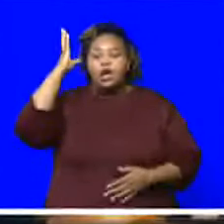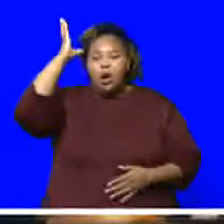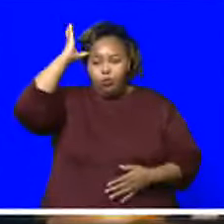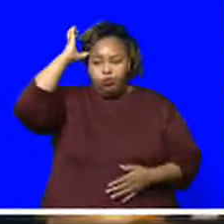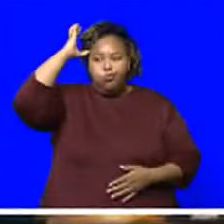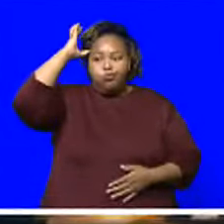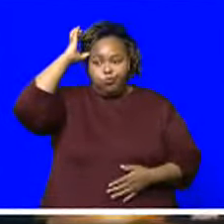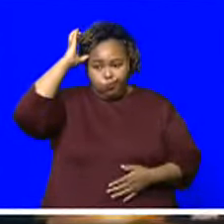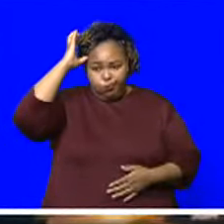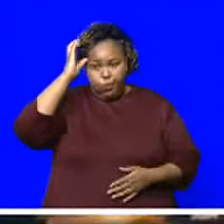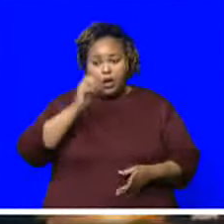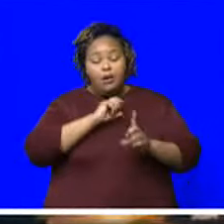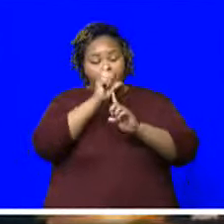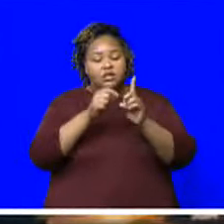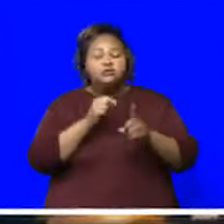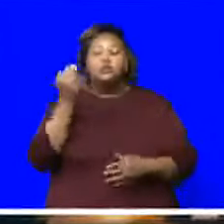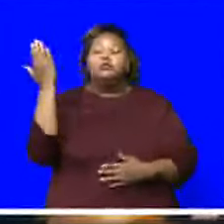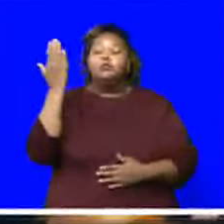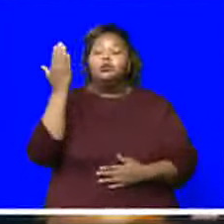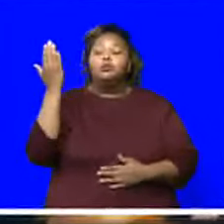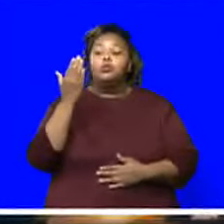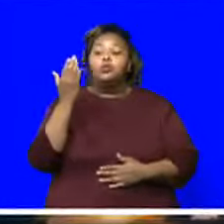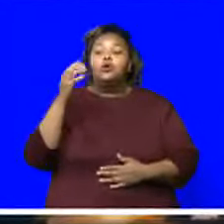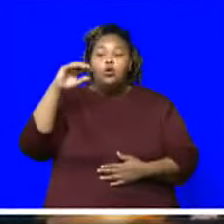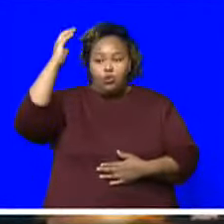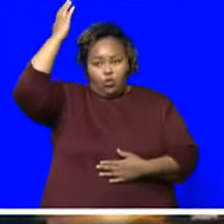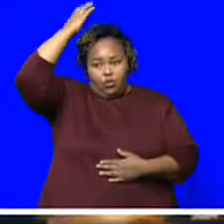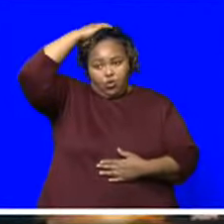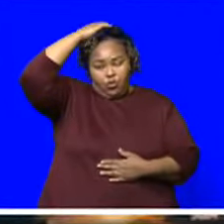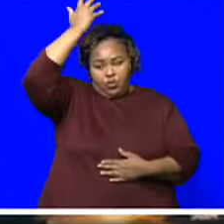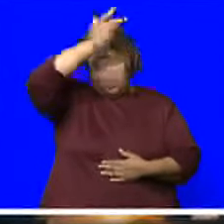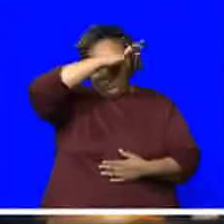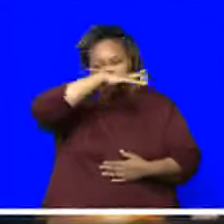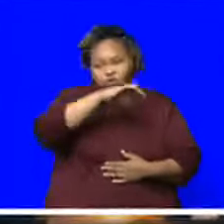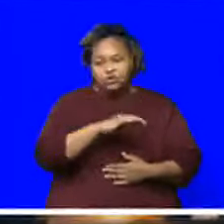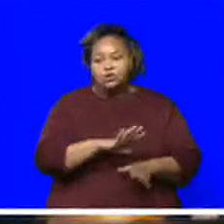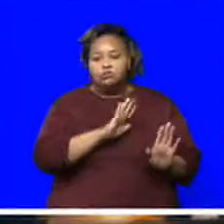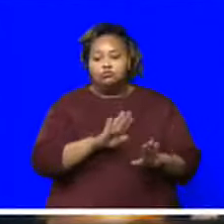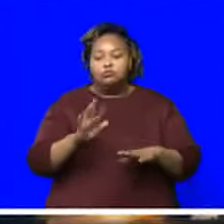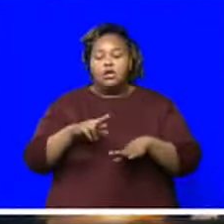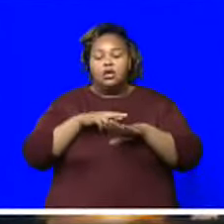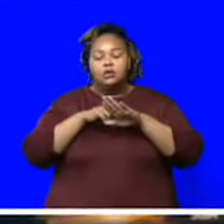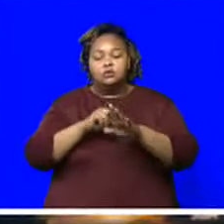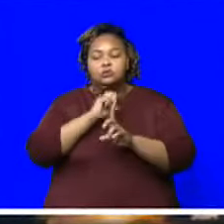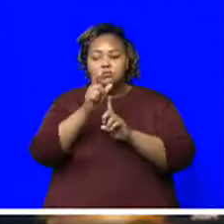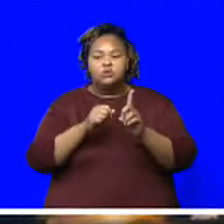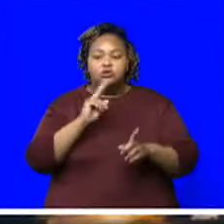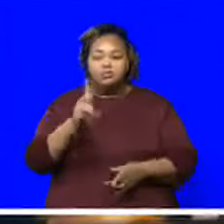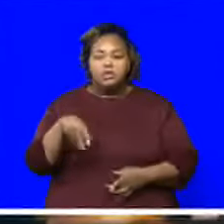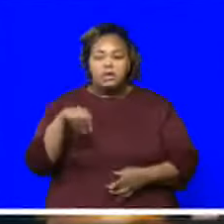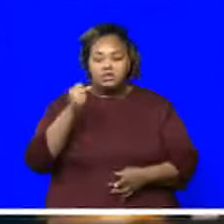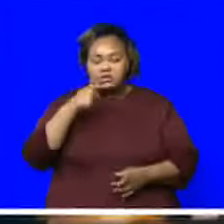said this during the UNISWA Cisco Academy graduation held in Babane, where she was represented by the Principal Secretary Maxwell